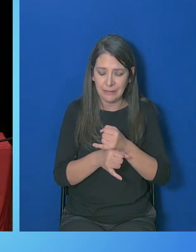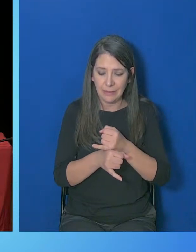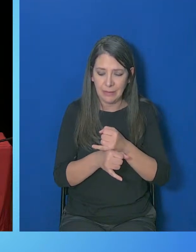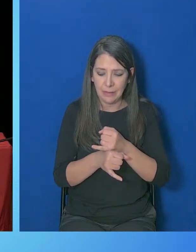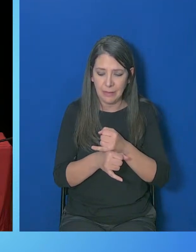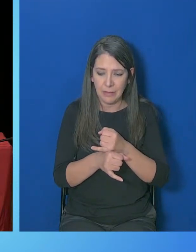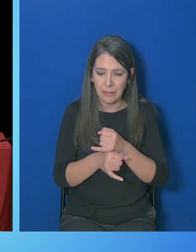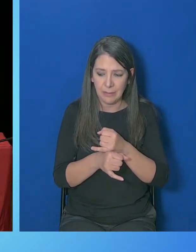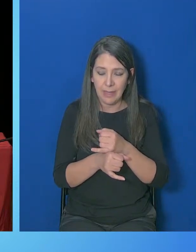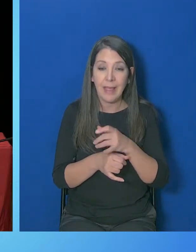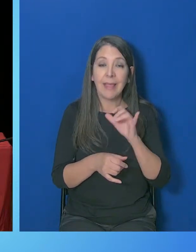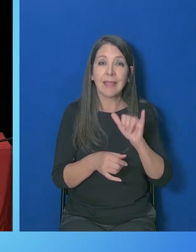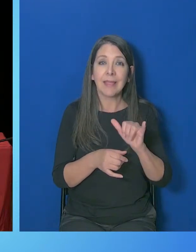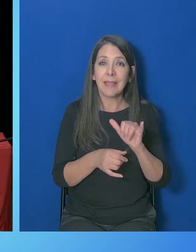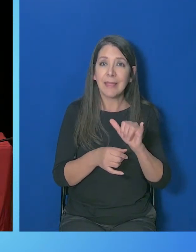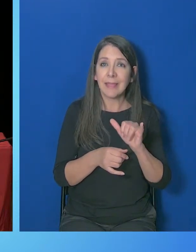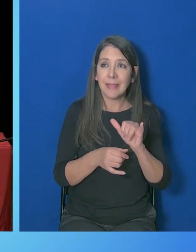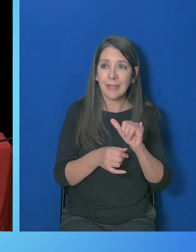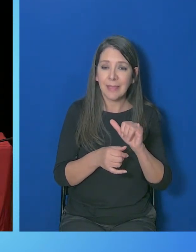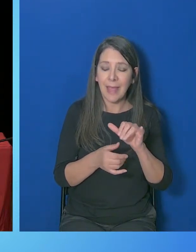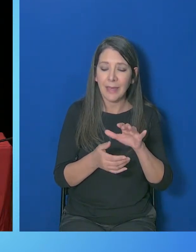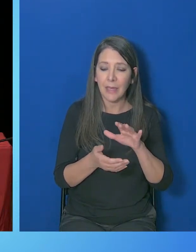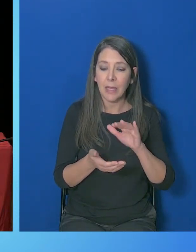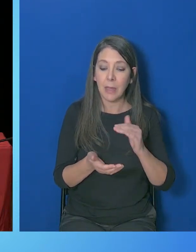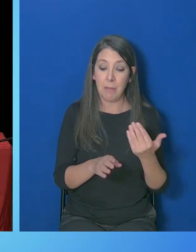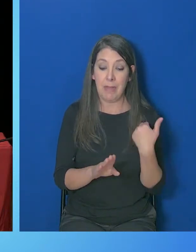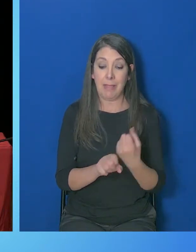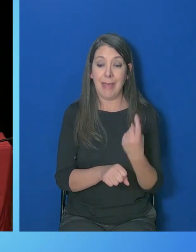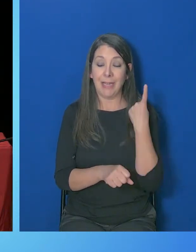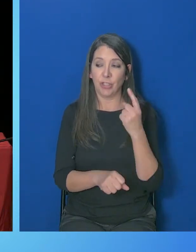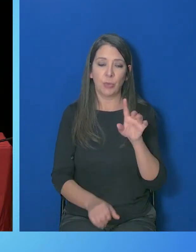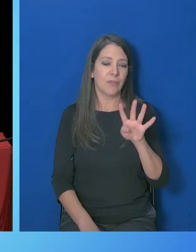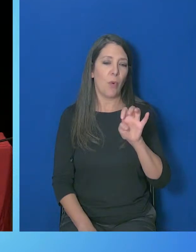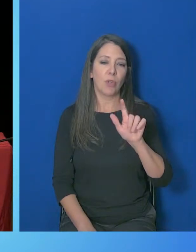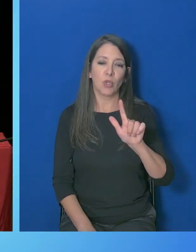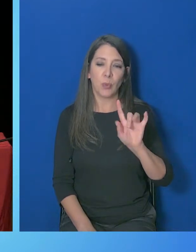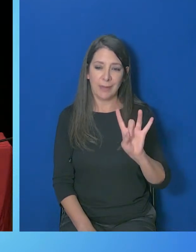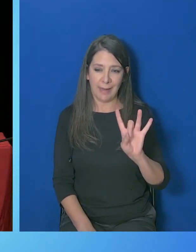Last year, the amount reported was 428.